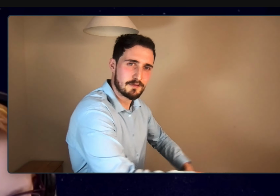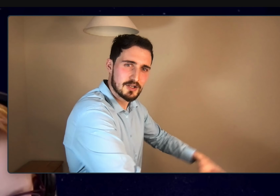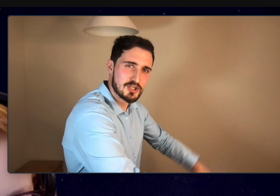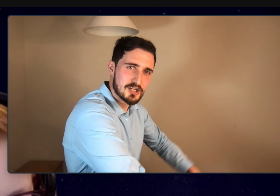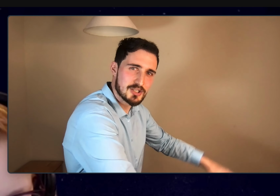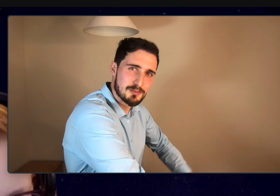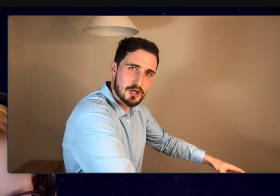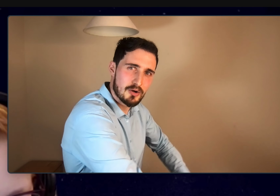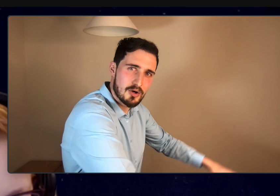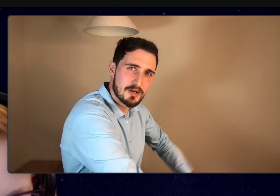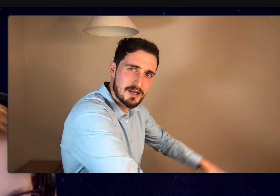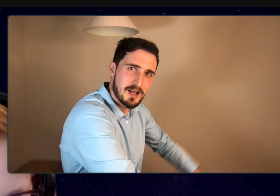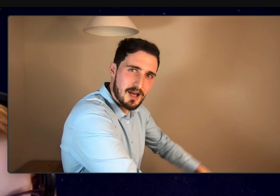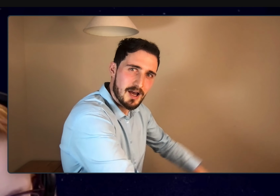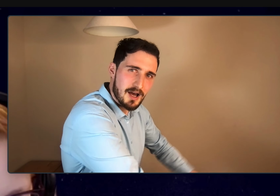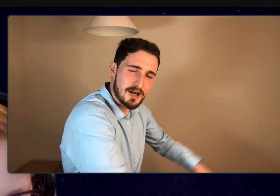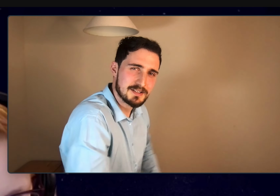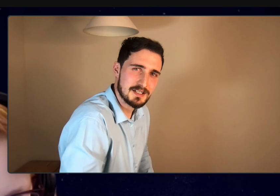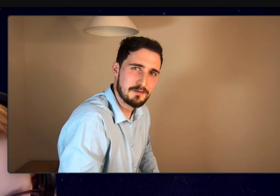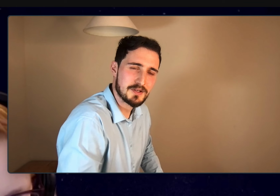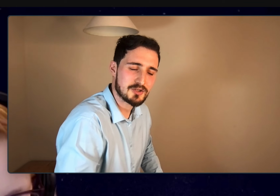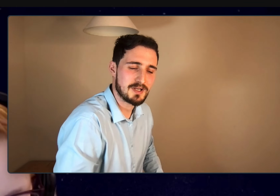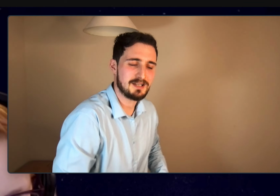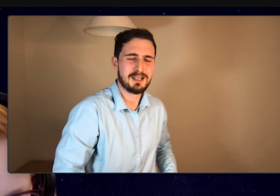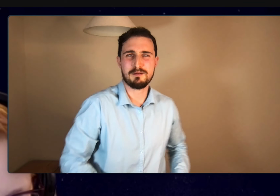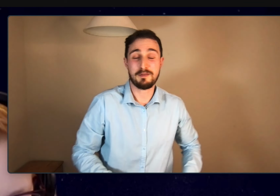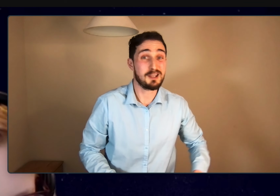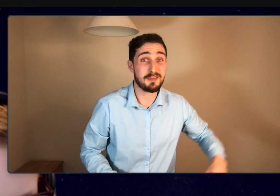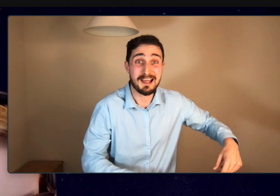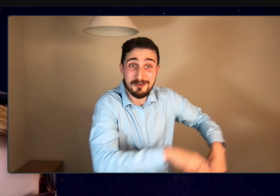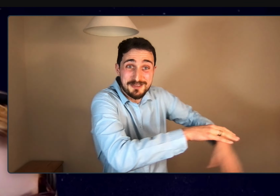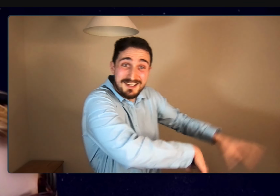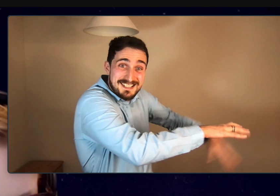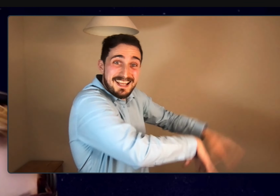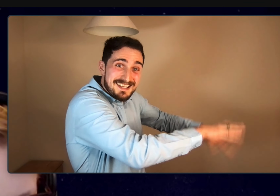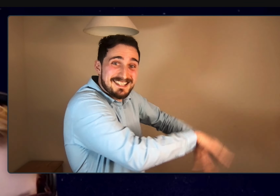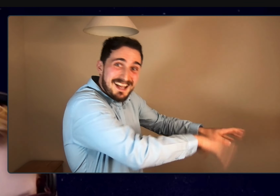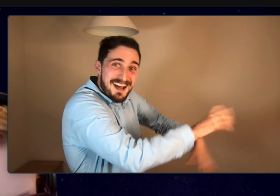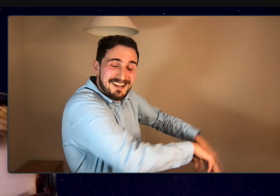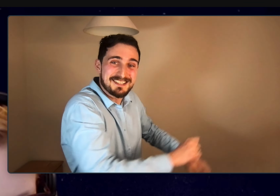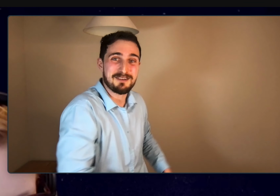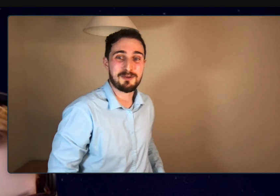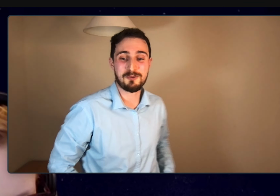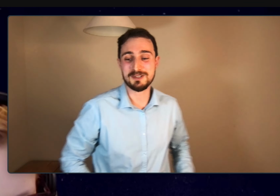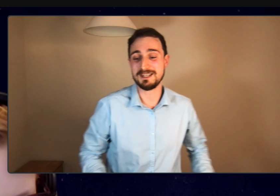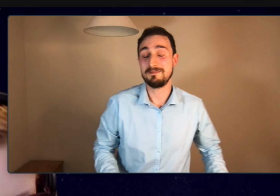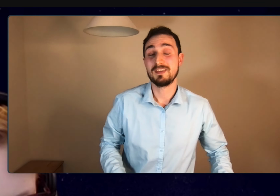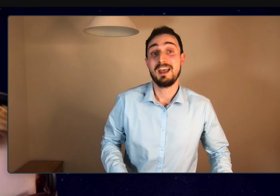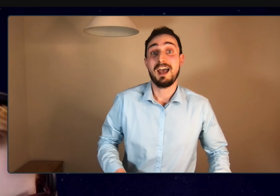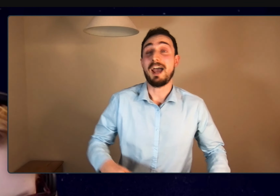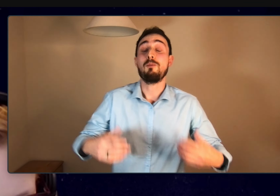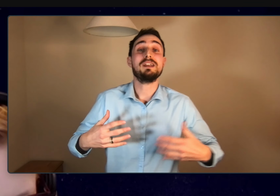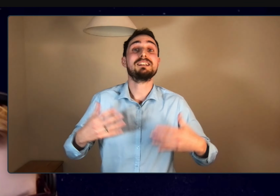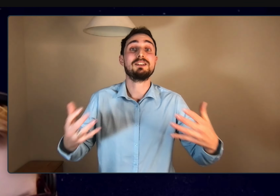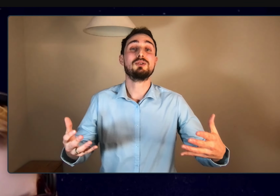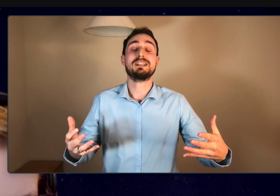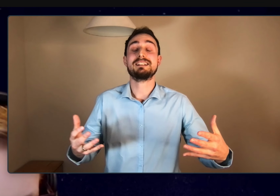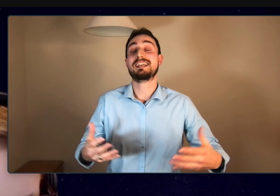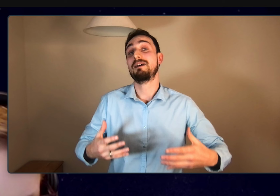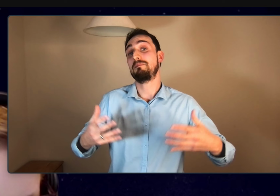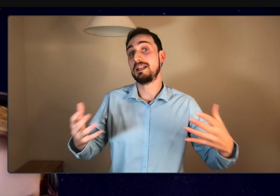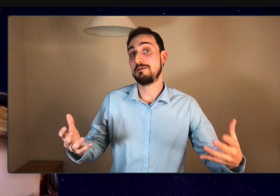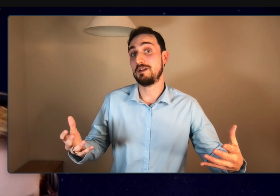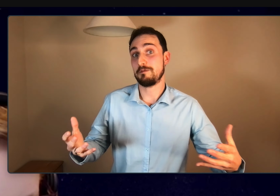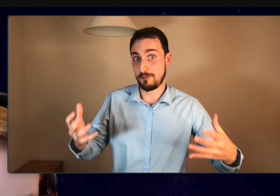Where a lot of her gestures were going on underneath the screen. If you think of that little duck's legs underneath the water. And we as the